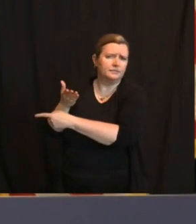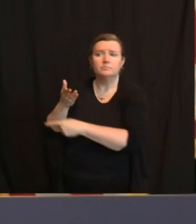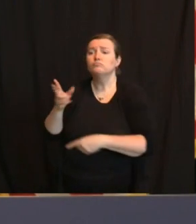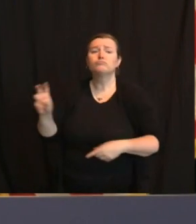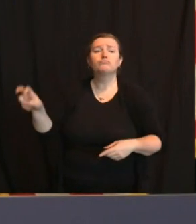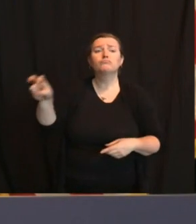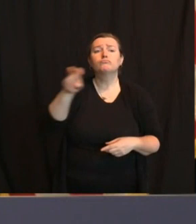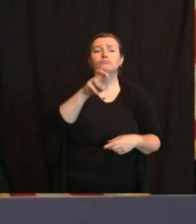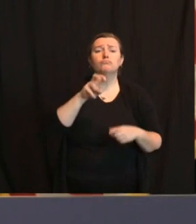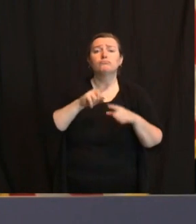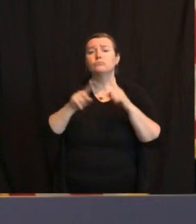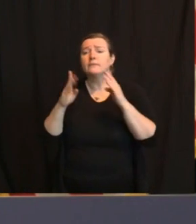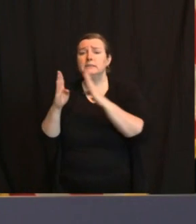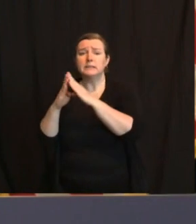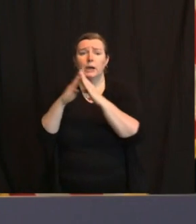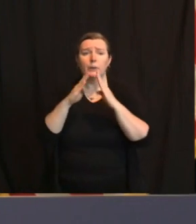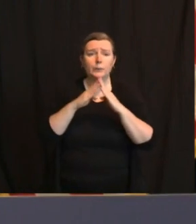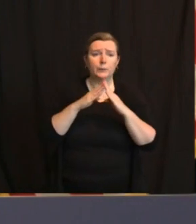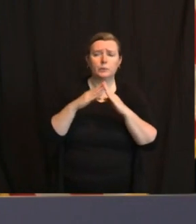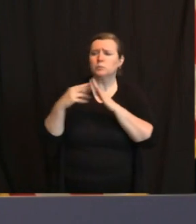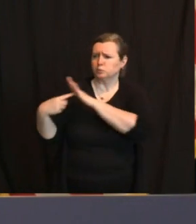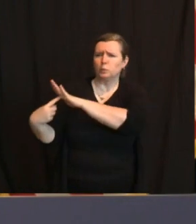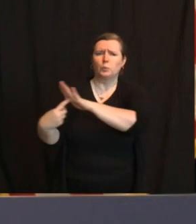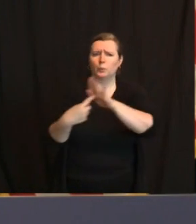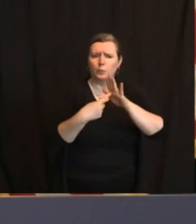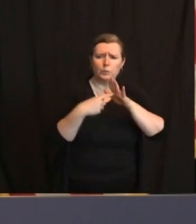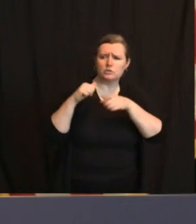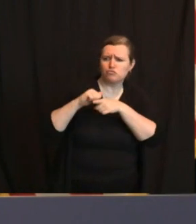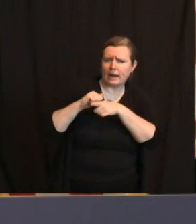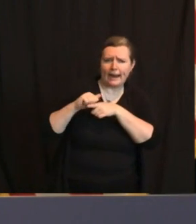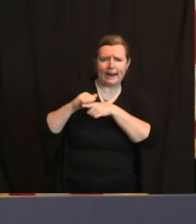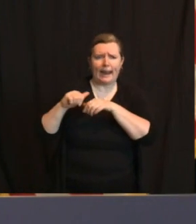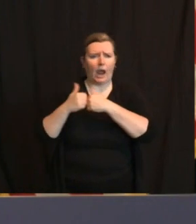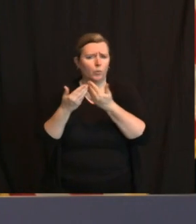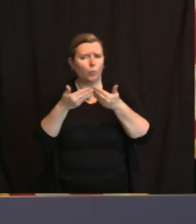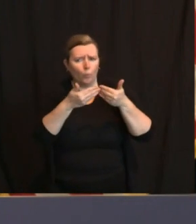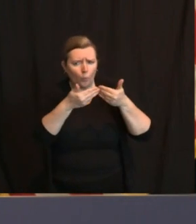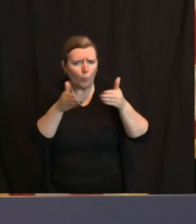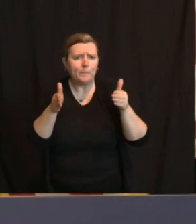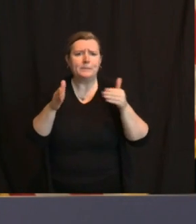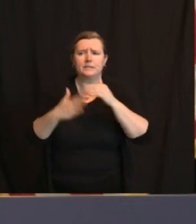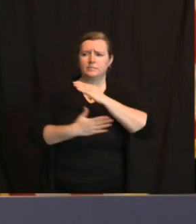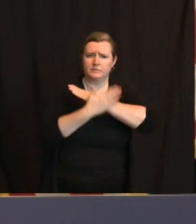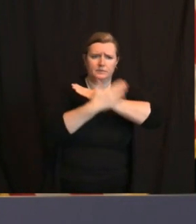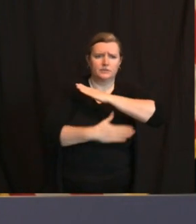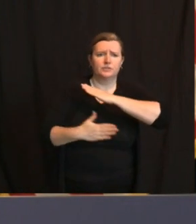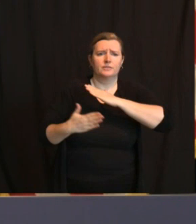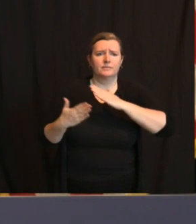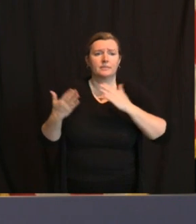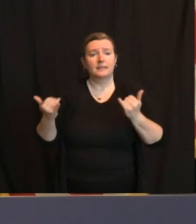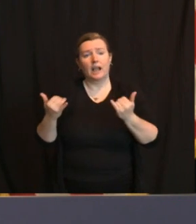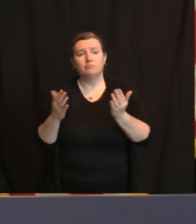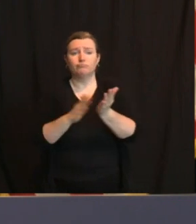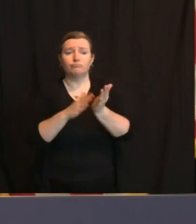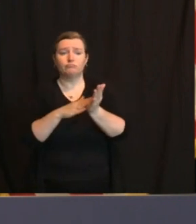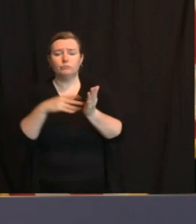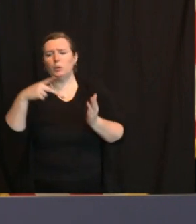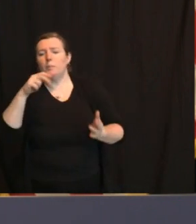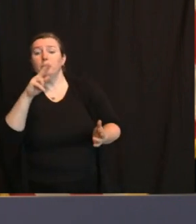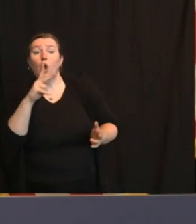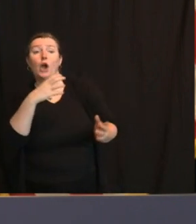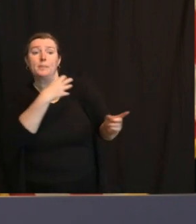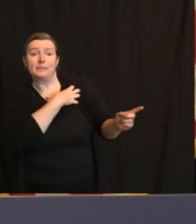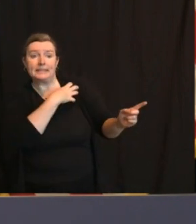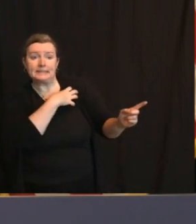weekend, and I'm sure, Pat, both in the parks as an ongoing matter with the park police, your own county and local